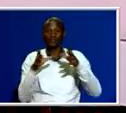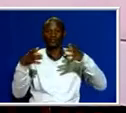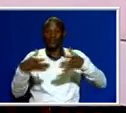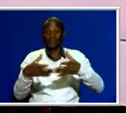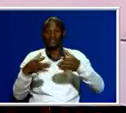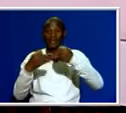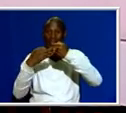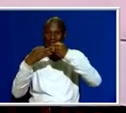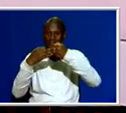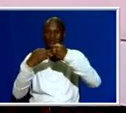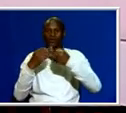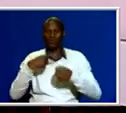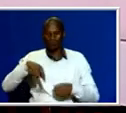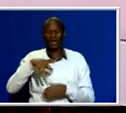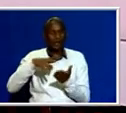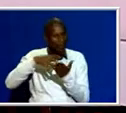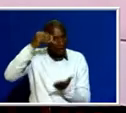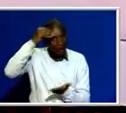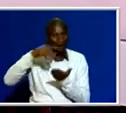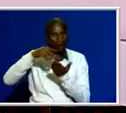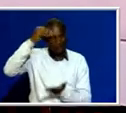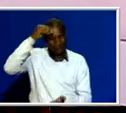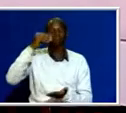8, we'll be looking at